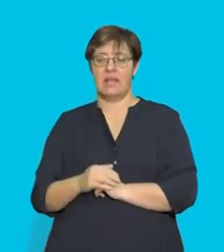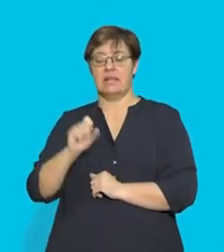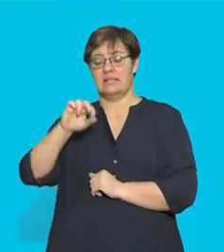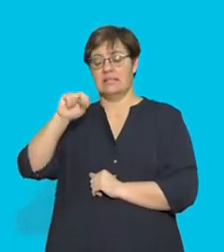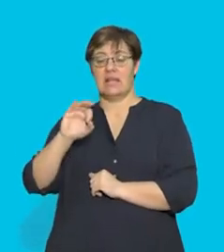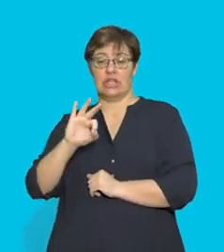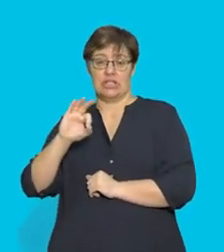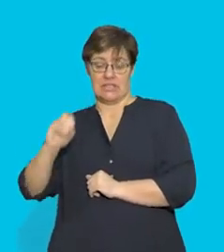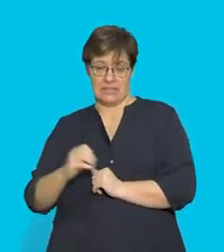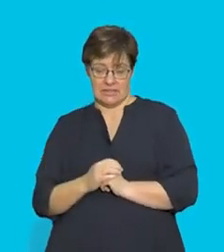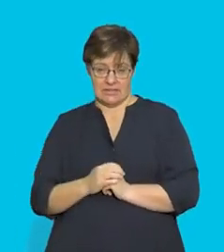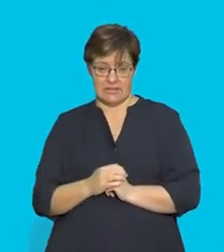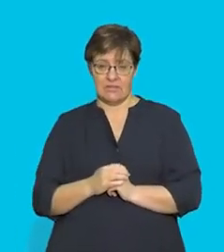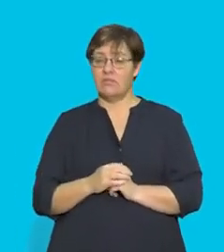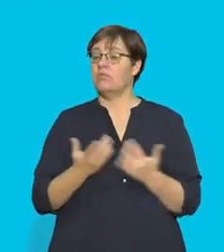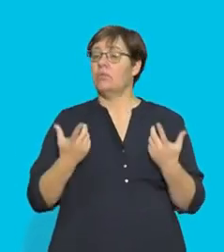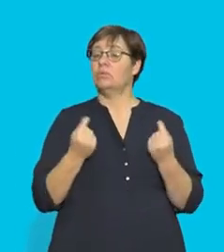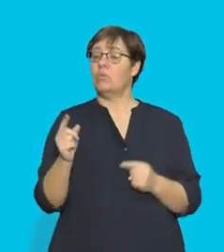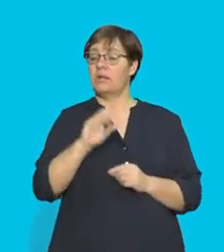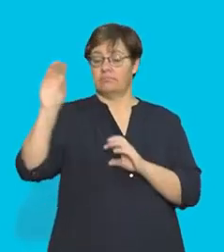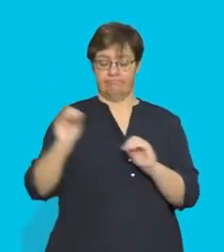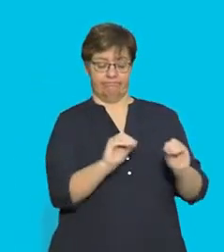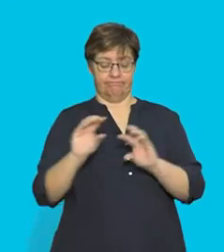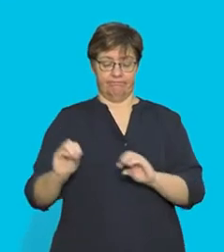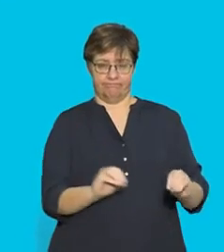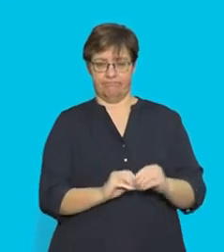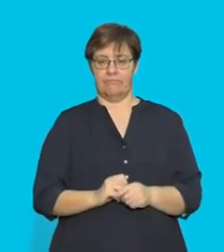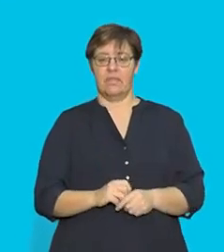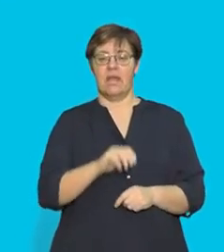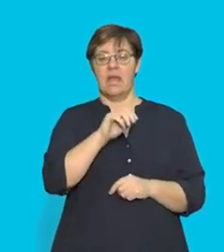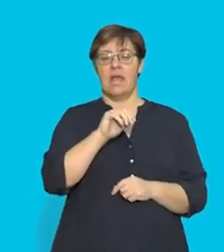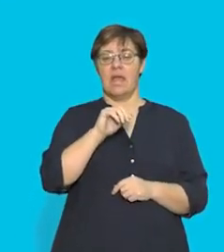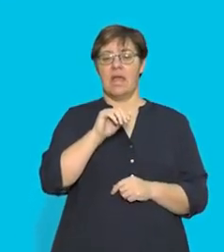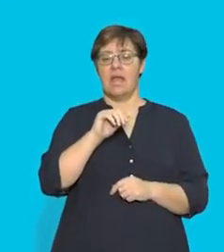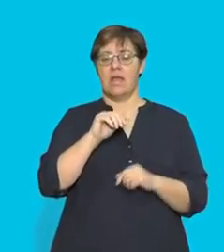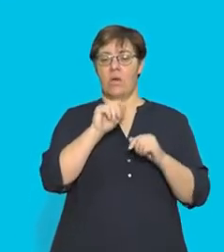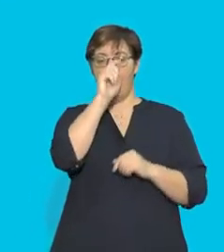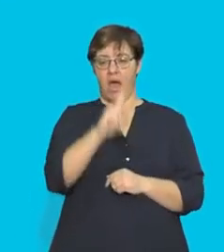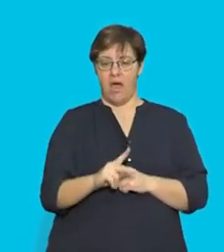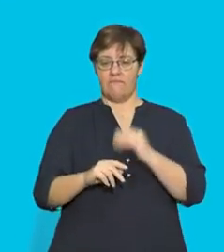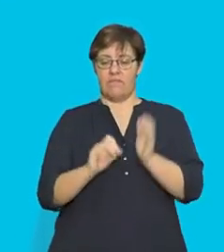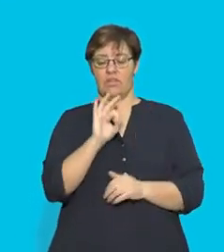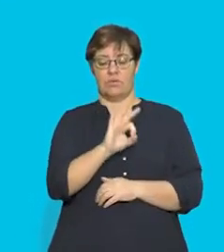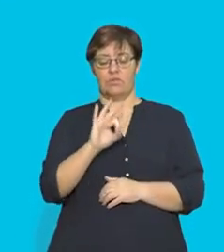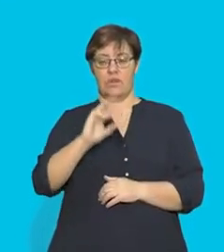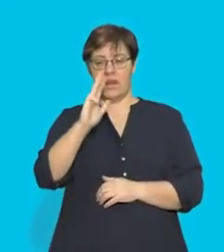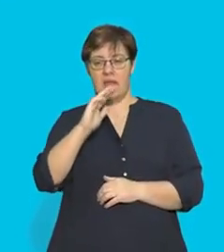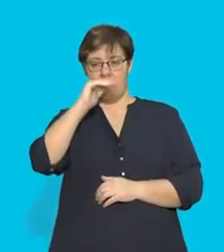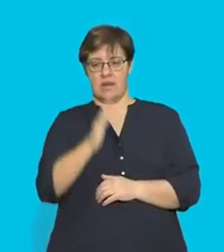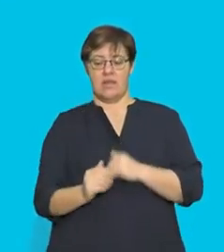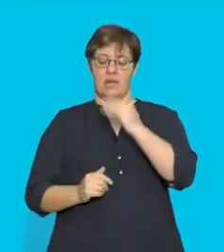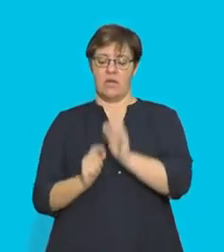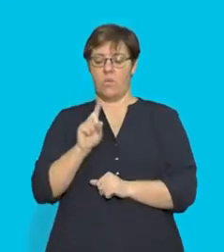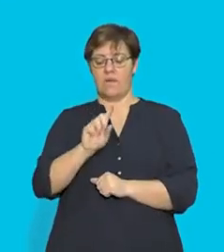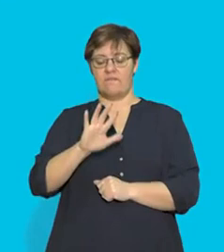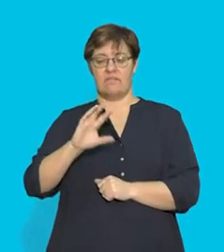is 30. All that's left to do is now put in our values. AC is 339, AB is 1,500, and